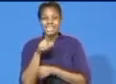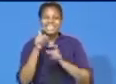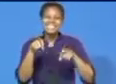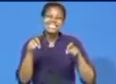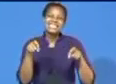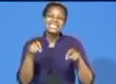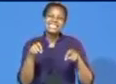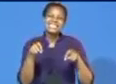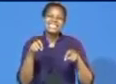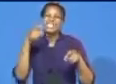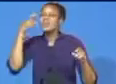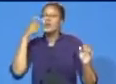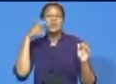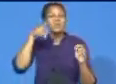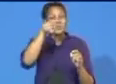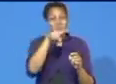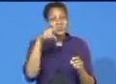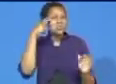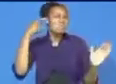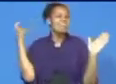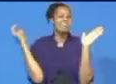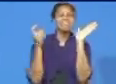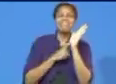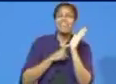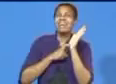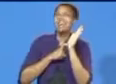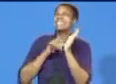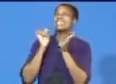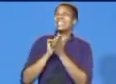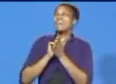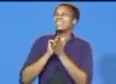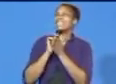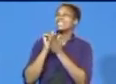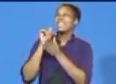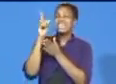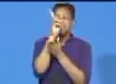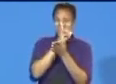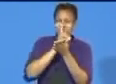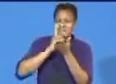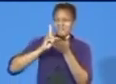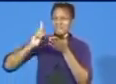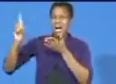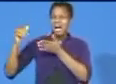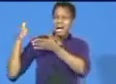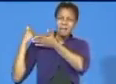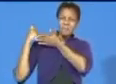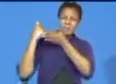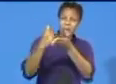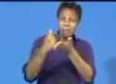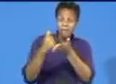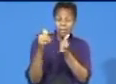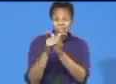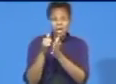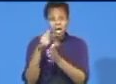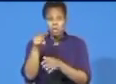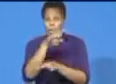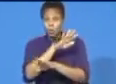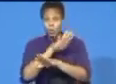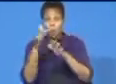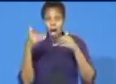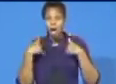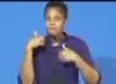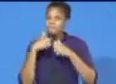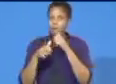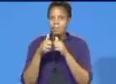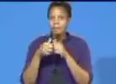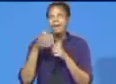requires a recognition of a divine provision that you don't have a problem that God can't